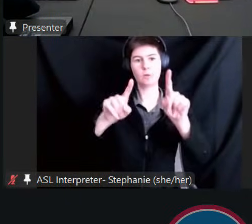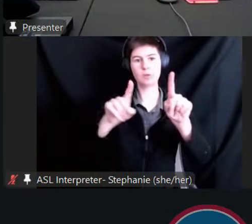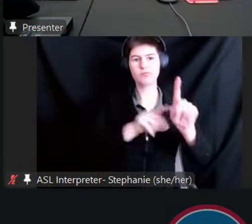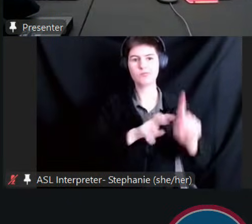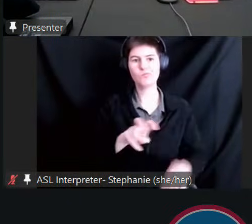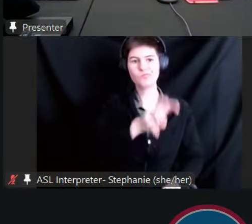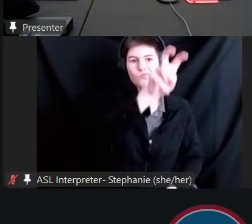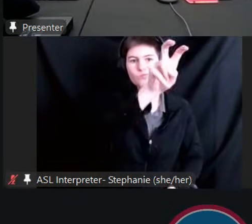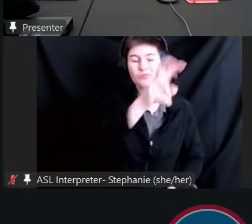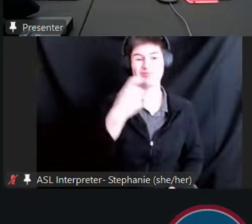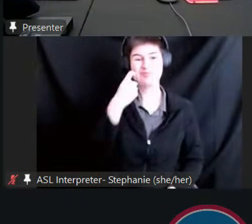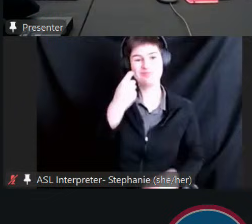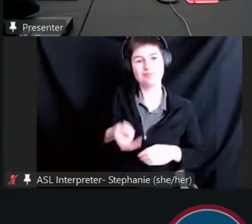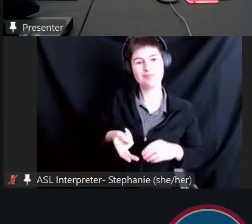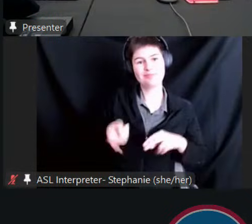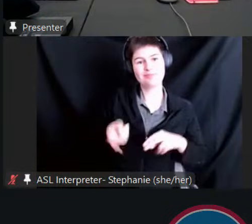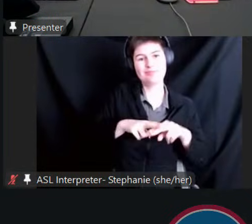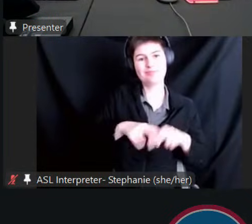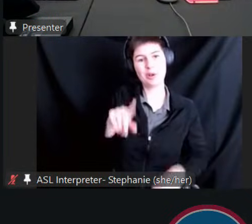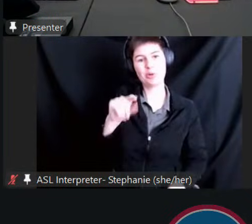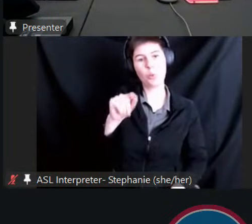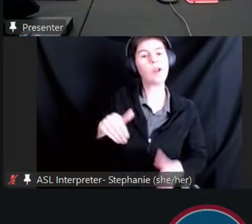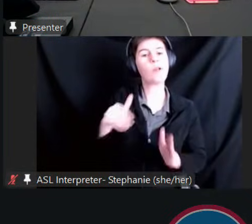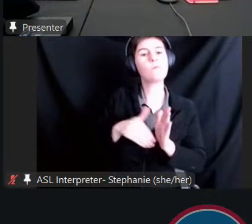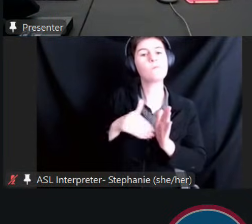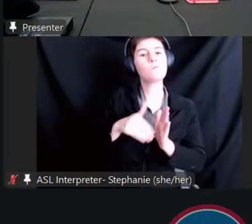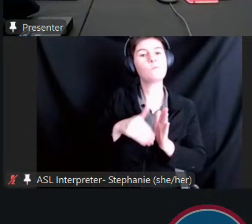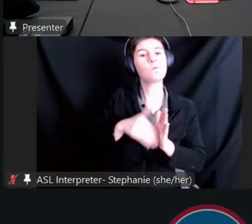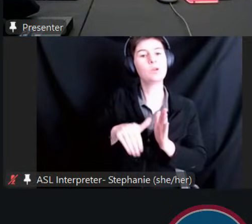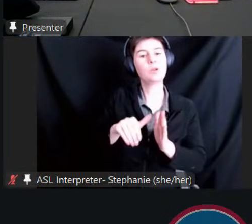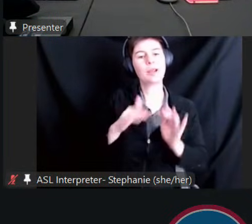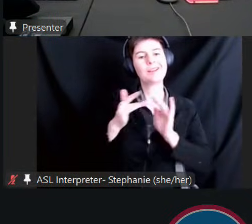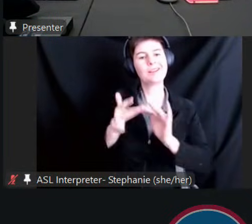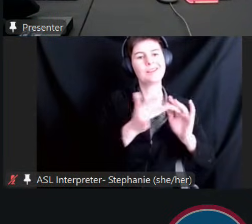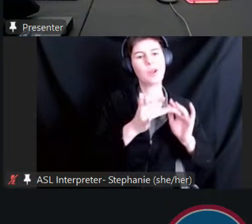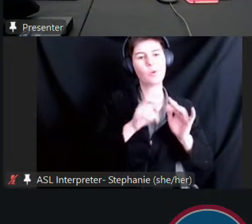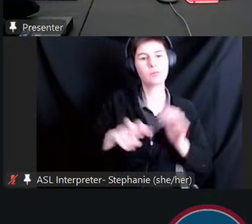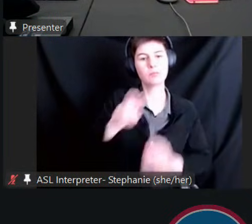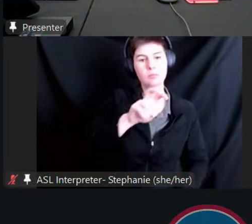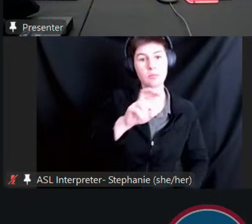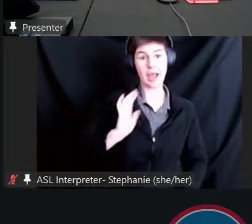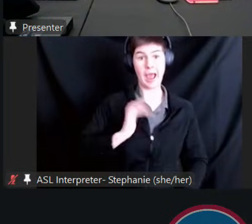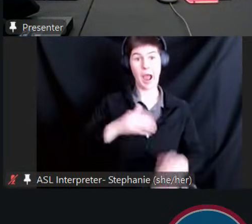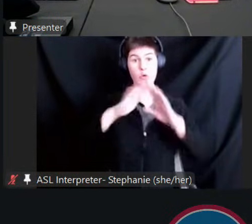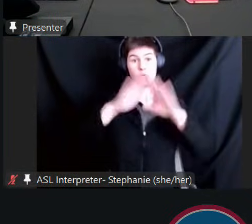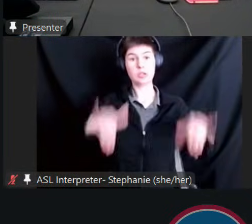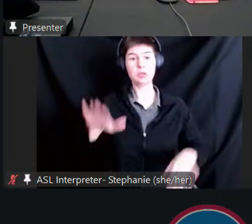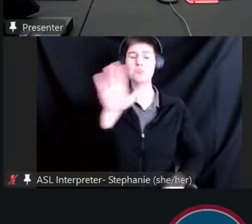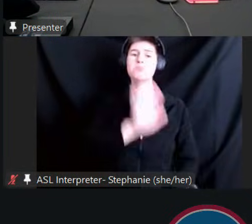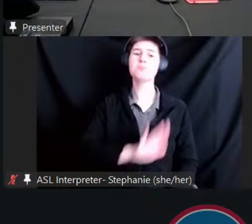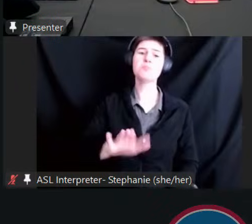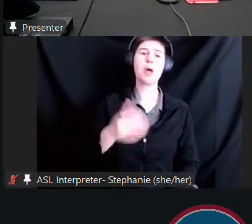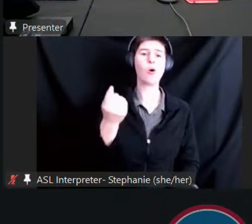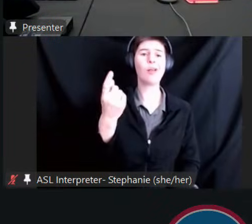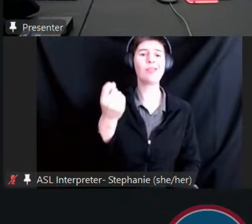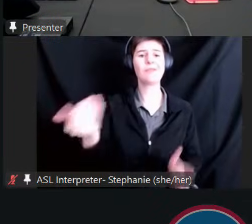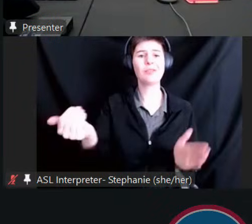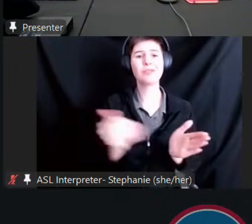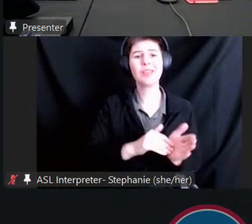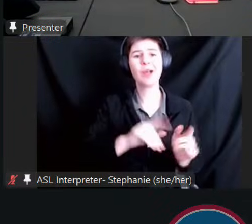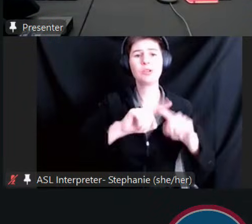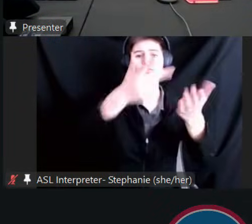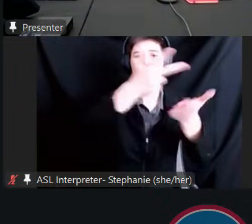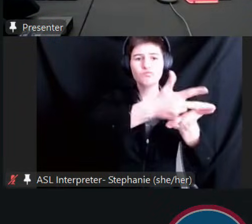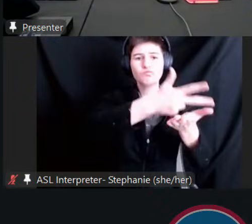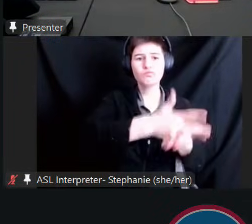network bus routes. They're overall in our system about 11,000 bus stops,